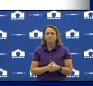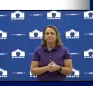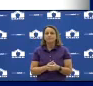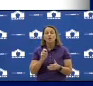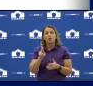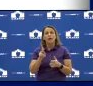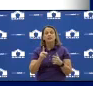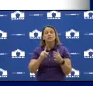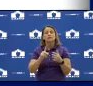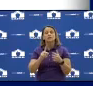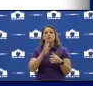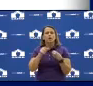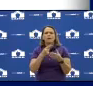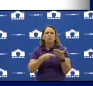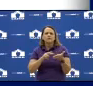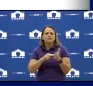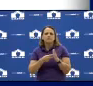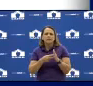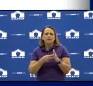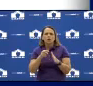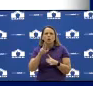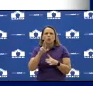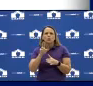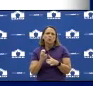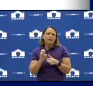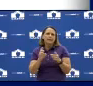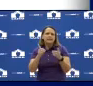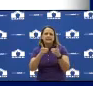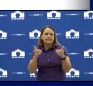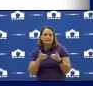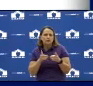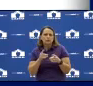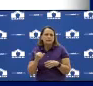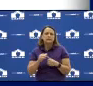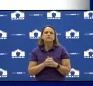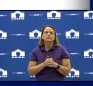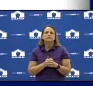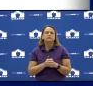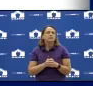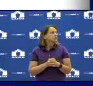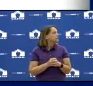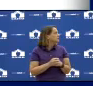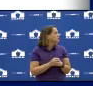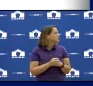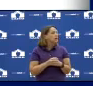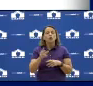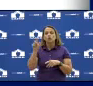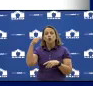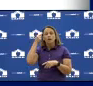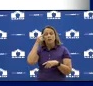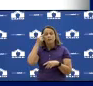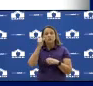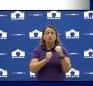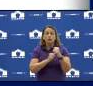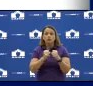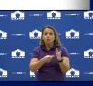Okay, so we're going to talk about what is redistricting. Your board member Sorensen talked a little bit about it, and the presentation is going to talk about your governance structure, the